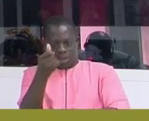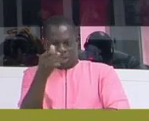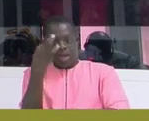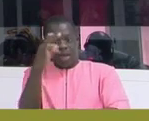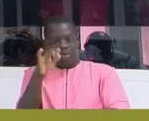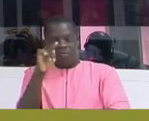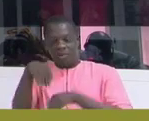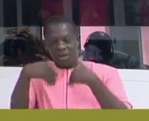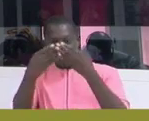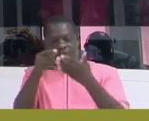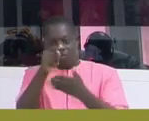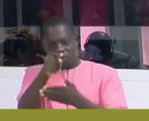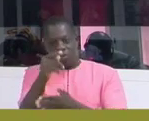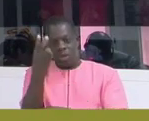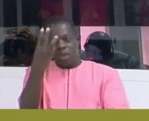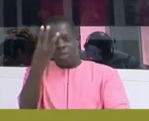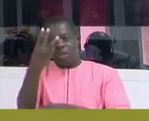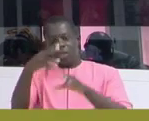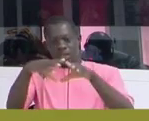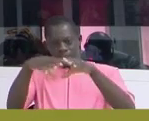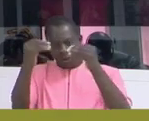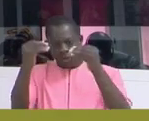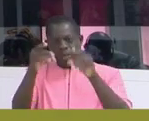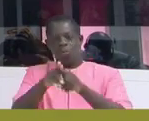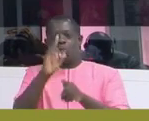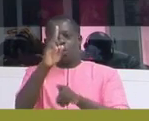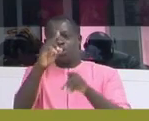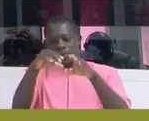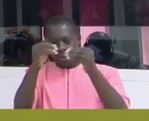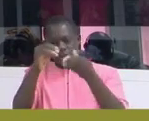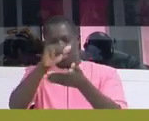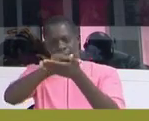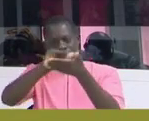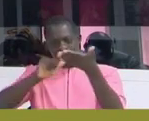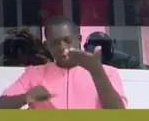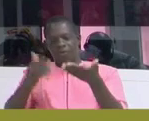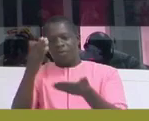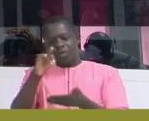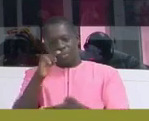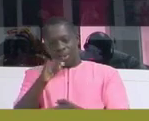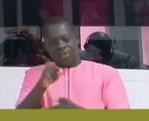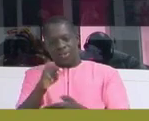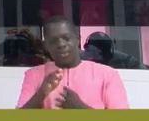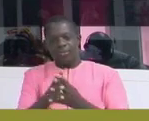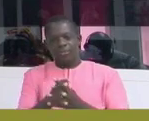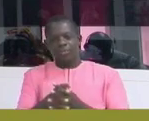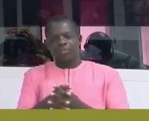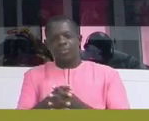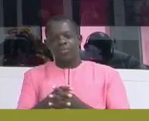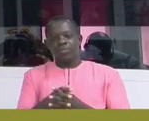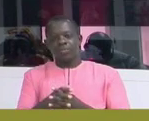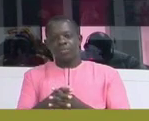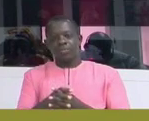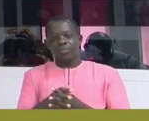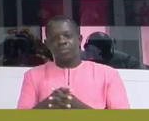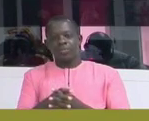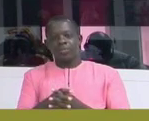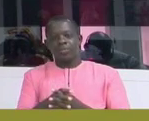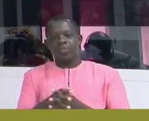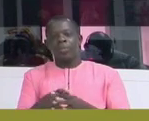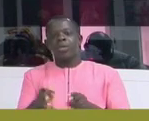This money,000 when they pay you 3,000 take 1,000 from